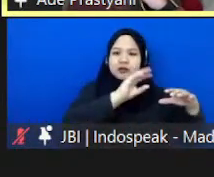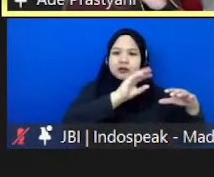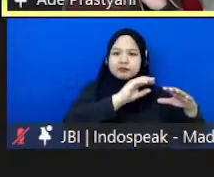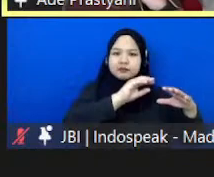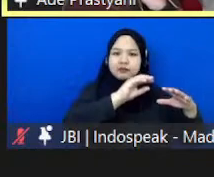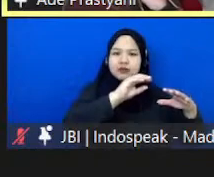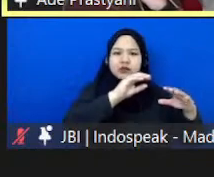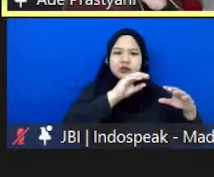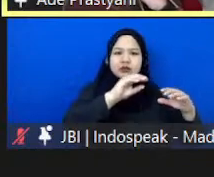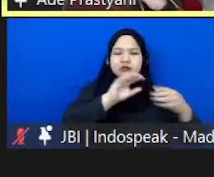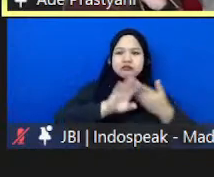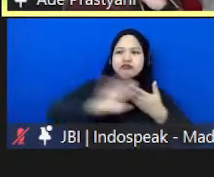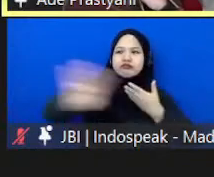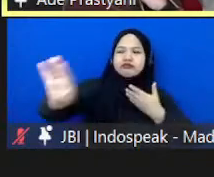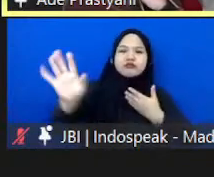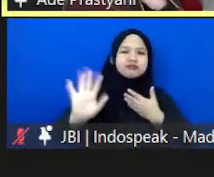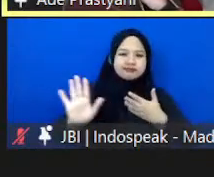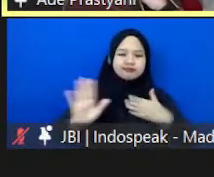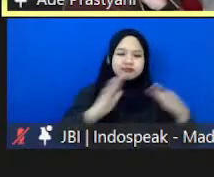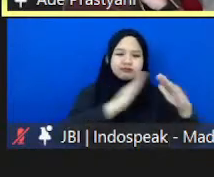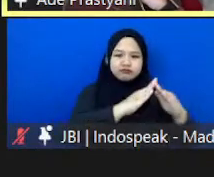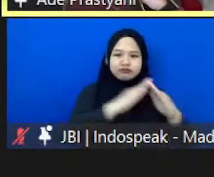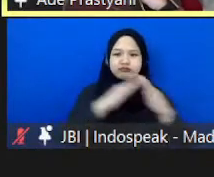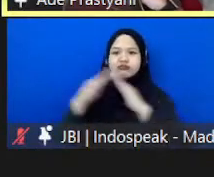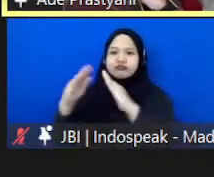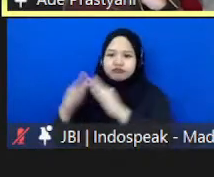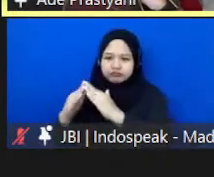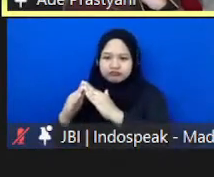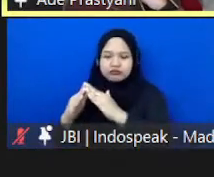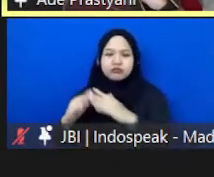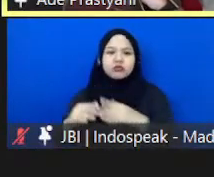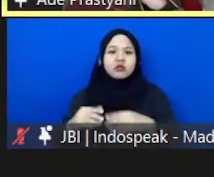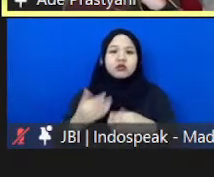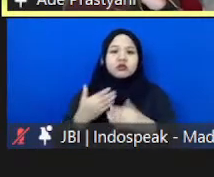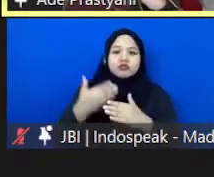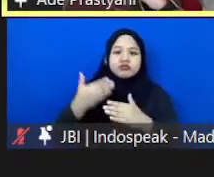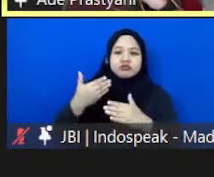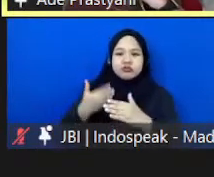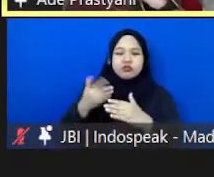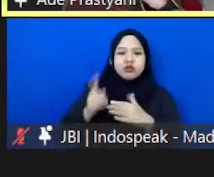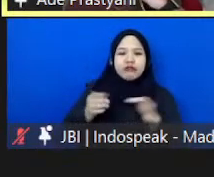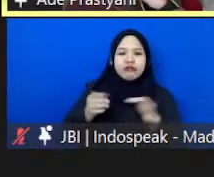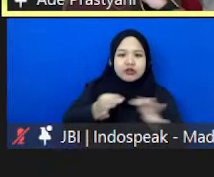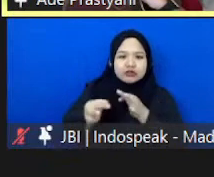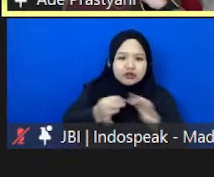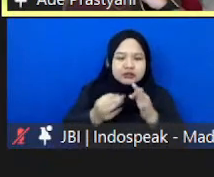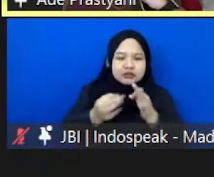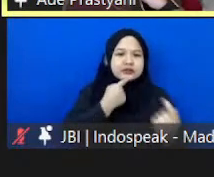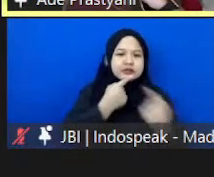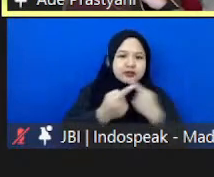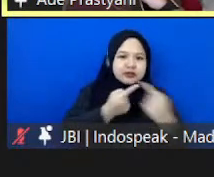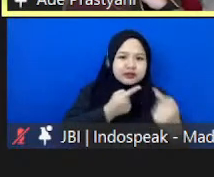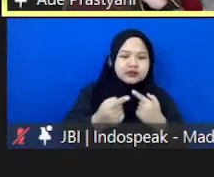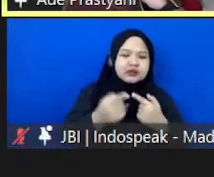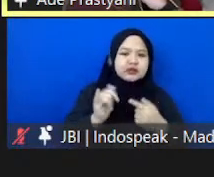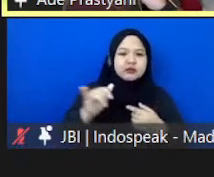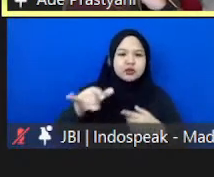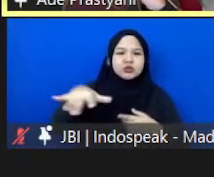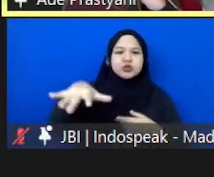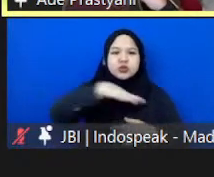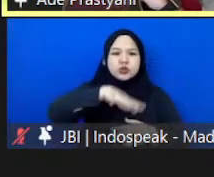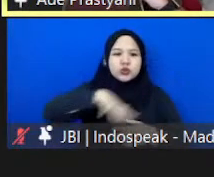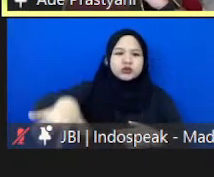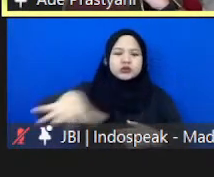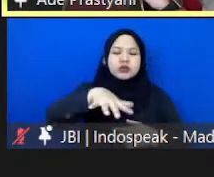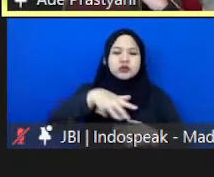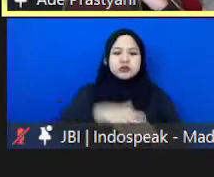family. The principle behind this is that patients' healing process will be facilitated by their interaction with the social environment. And proximity